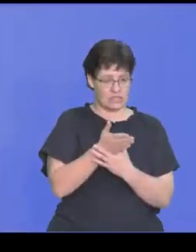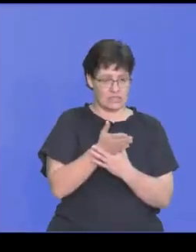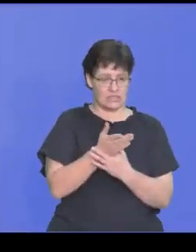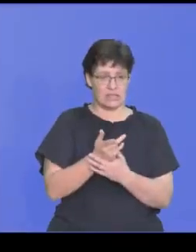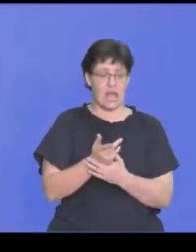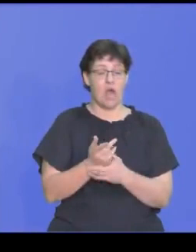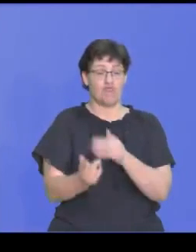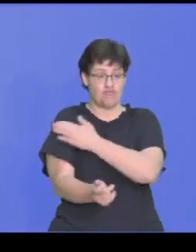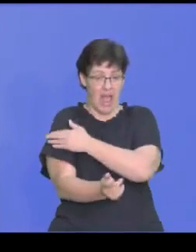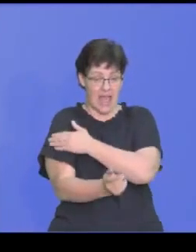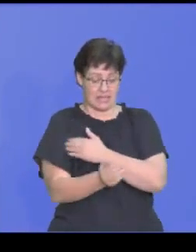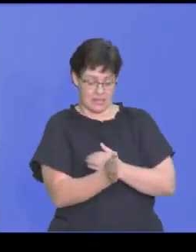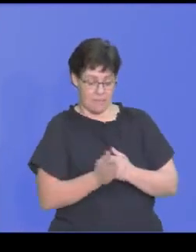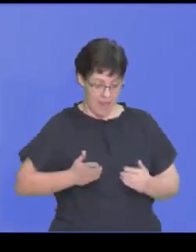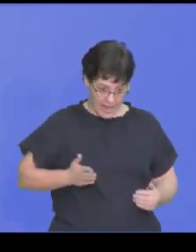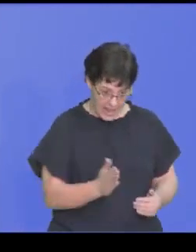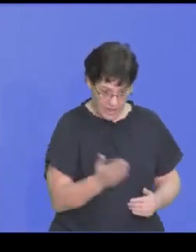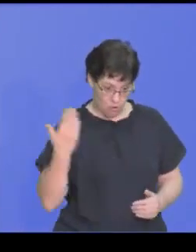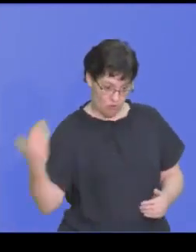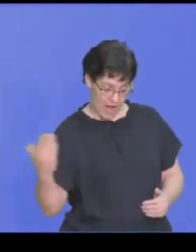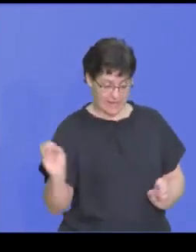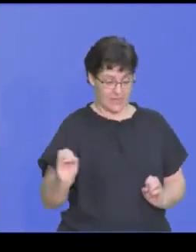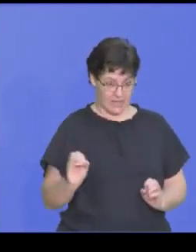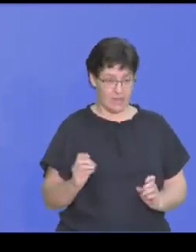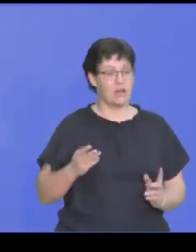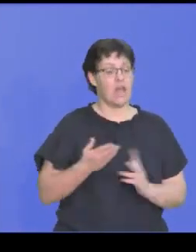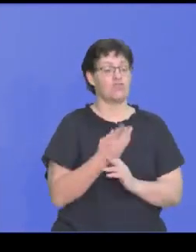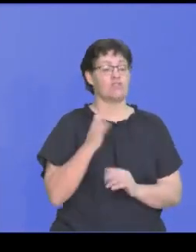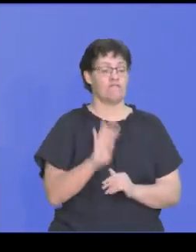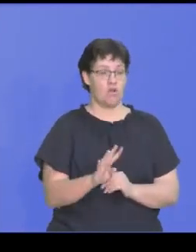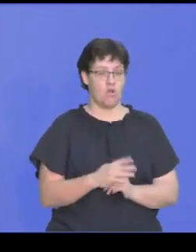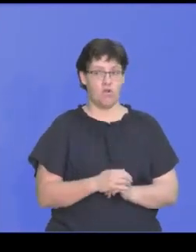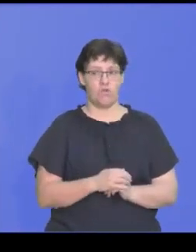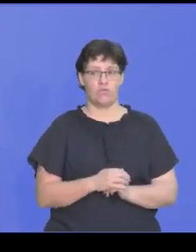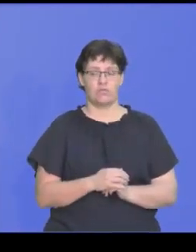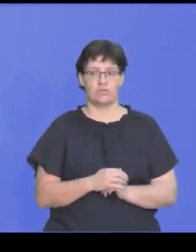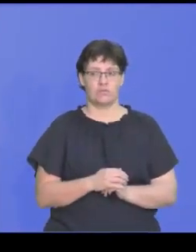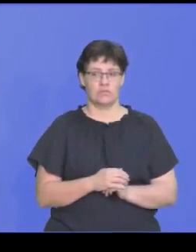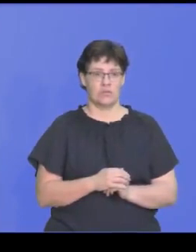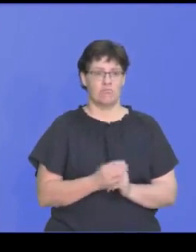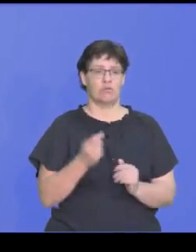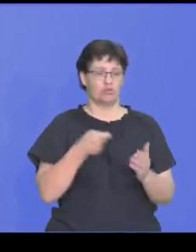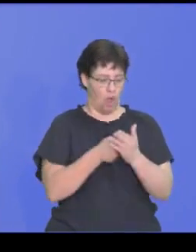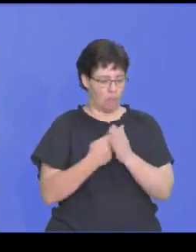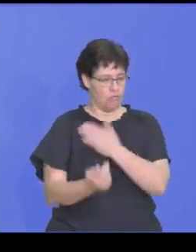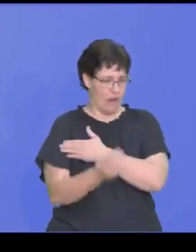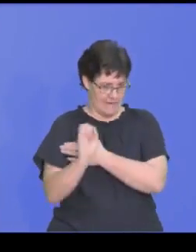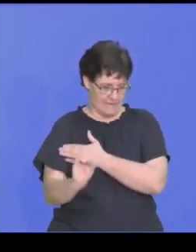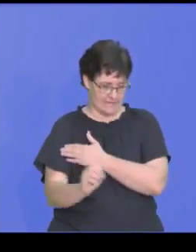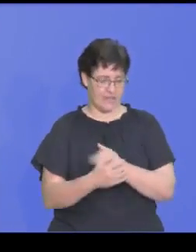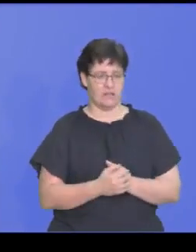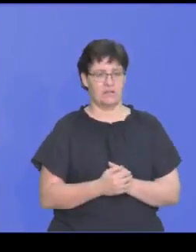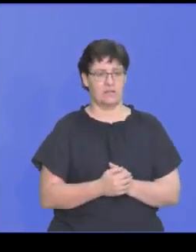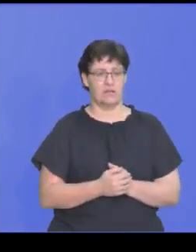for our entrance that will have no shops on the right-hand side. So if I go in entrance 4, go in, there's shops on my